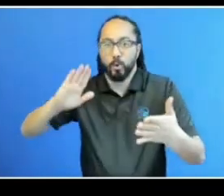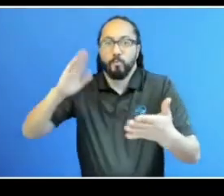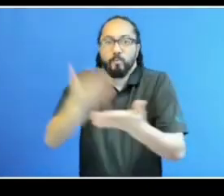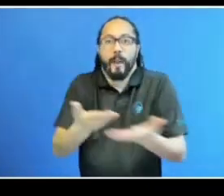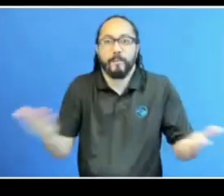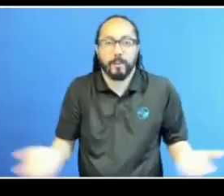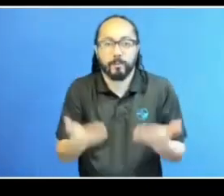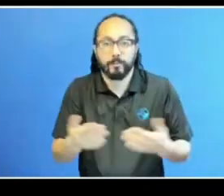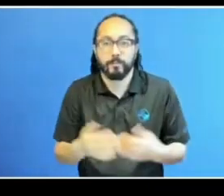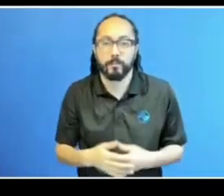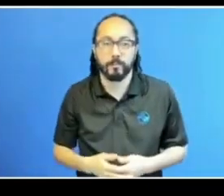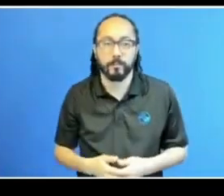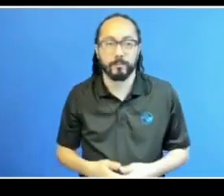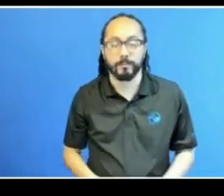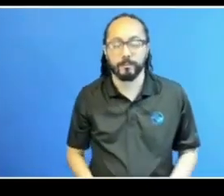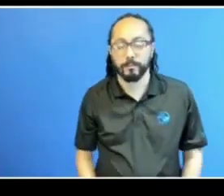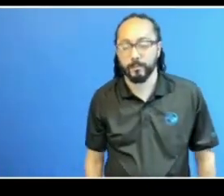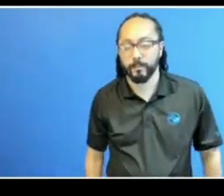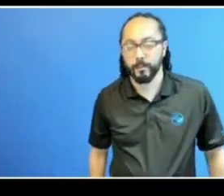Innovation.